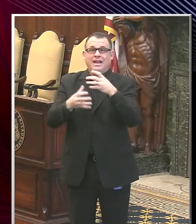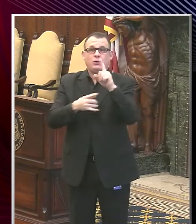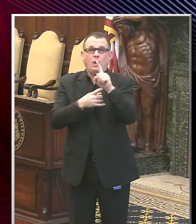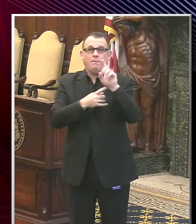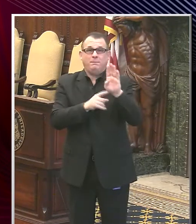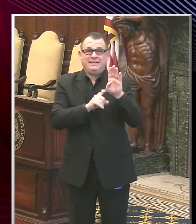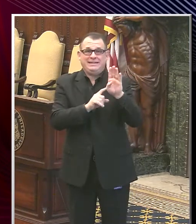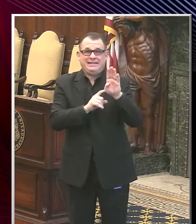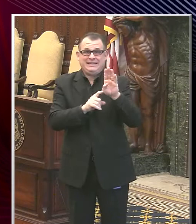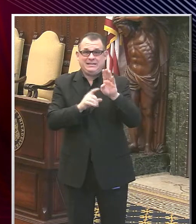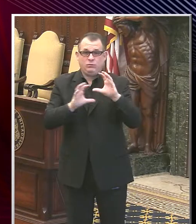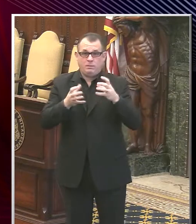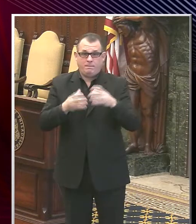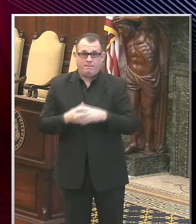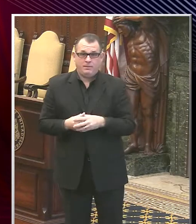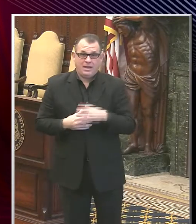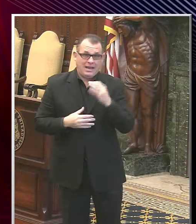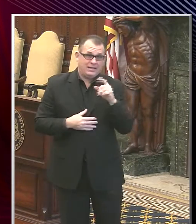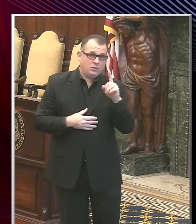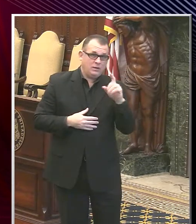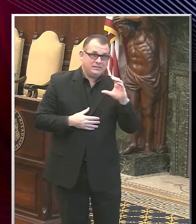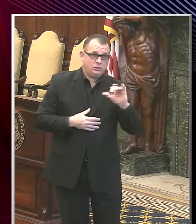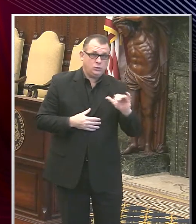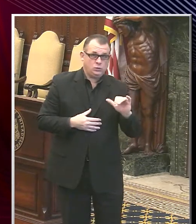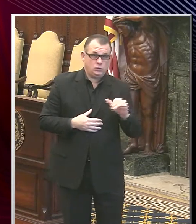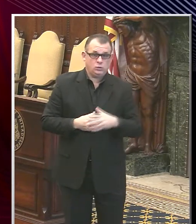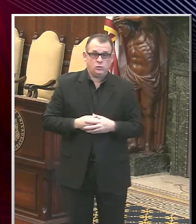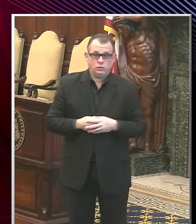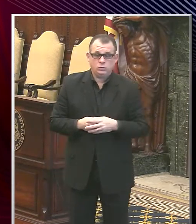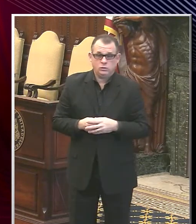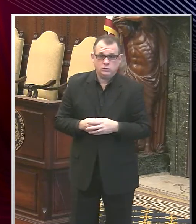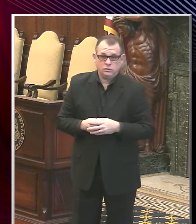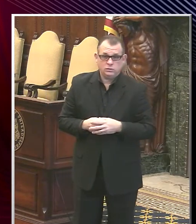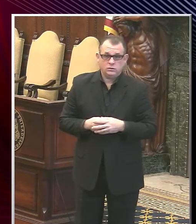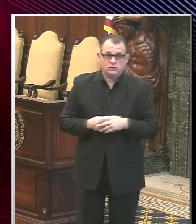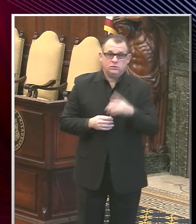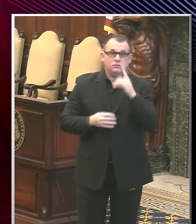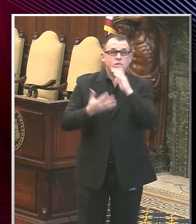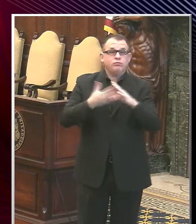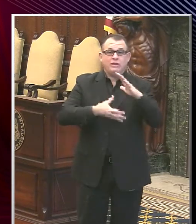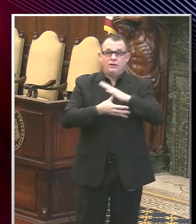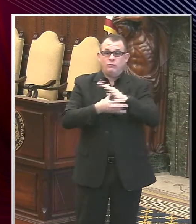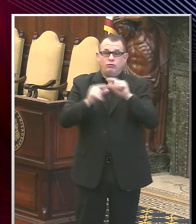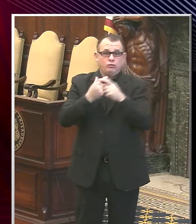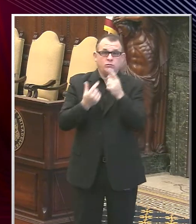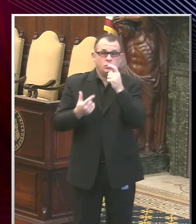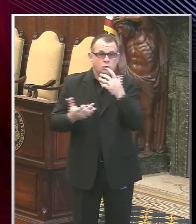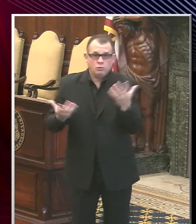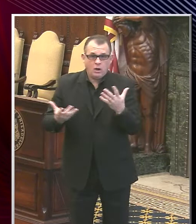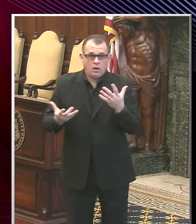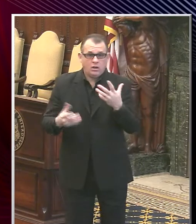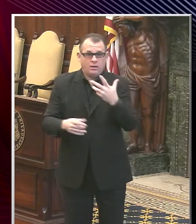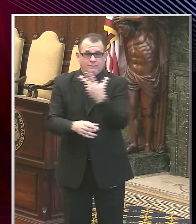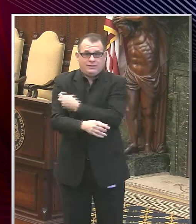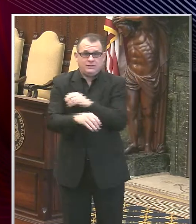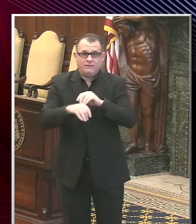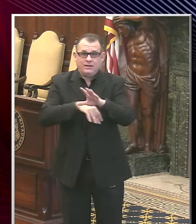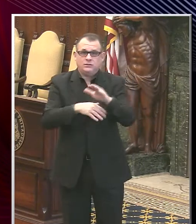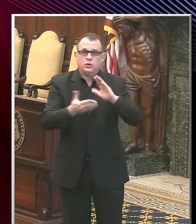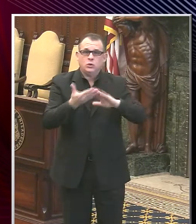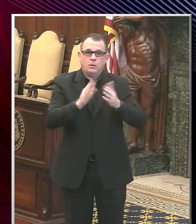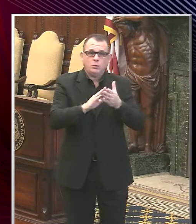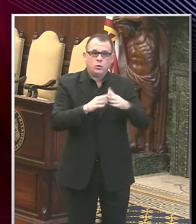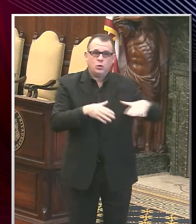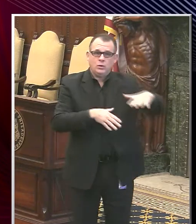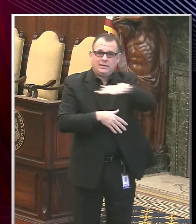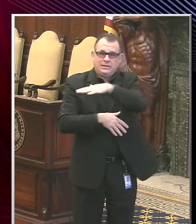and phase 1C. Now, the priority groups that are in those phases were developed by our local Vaccine Advisory Committee.